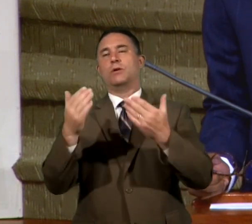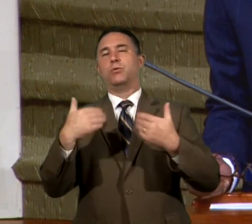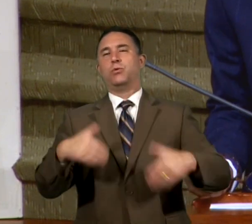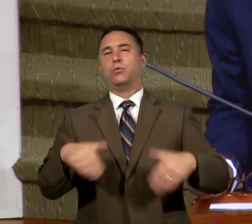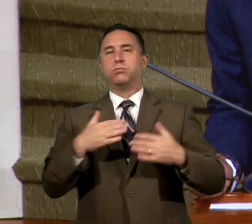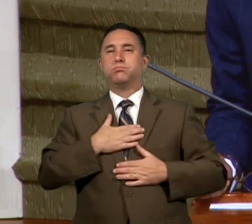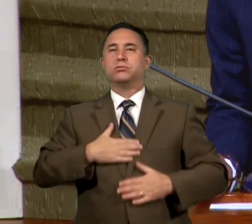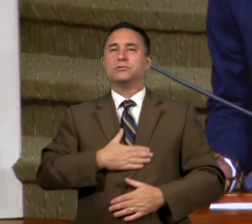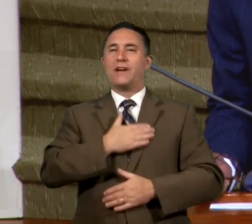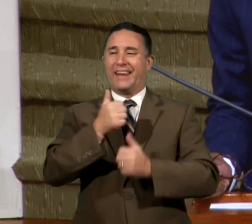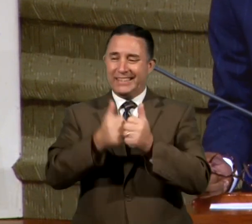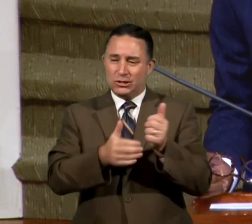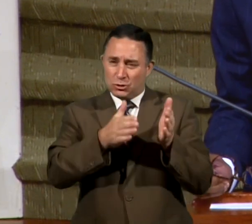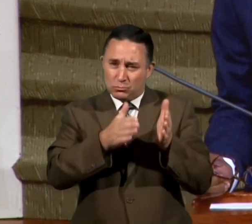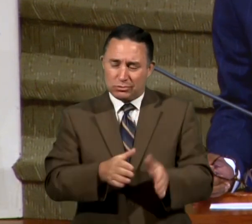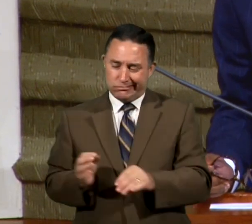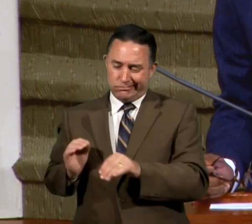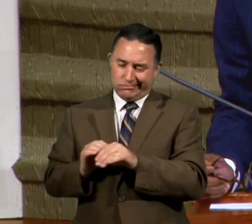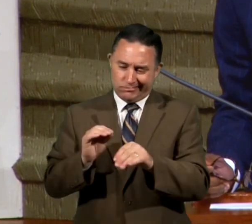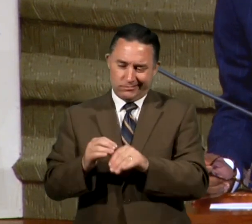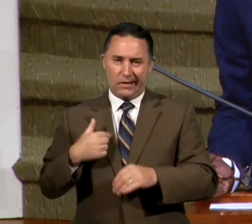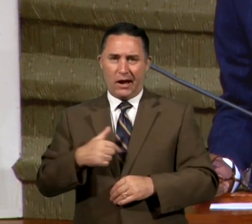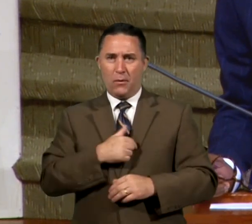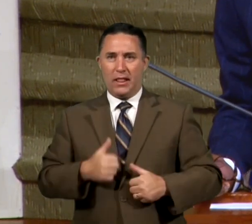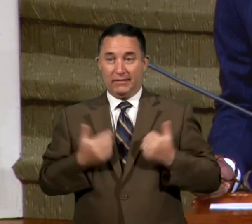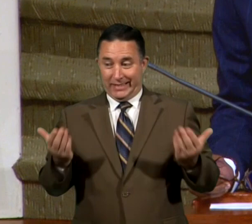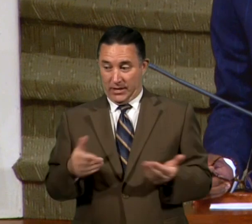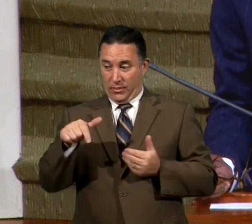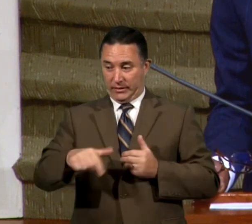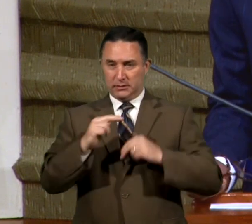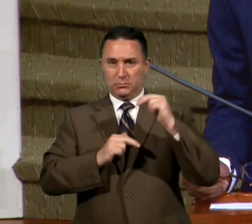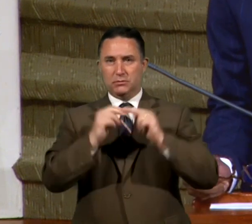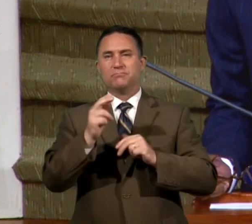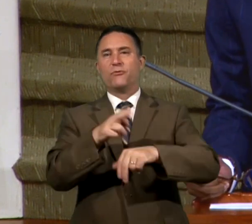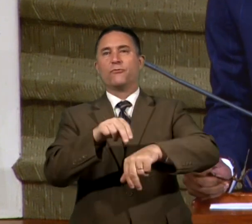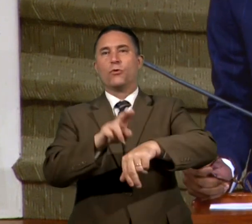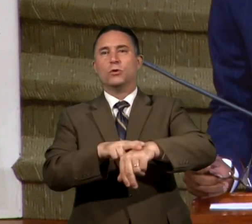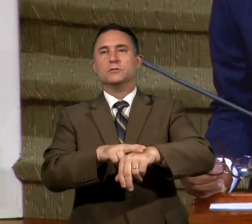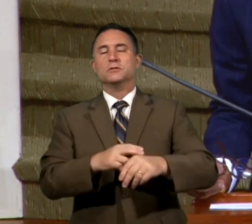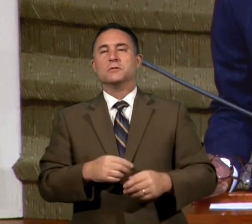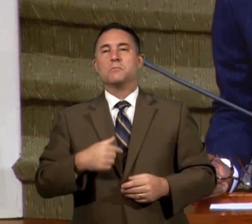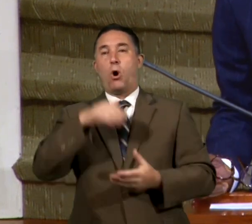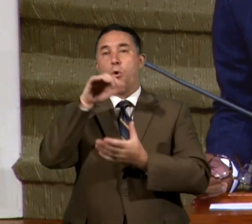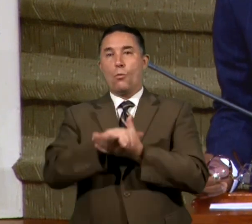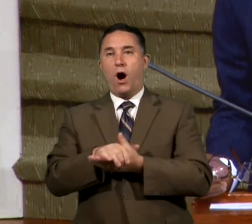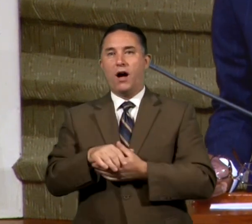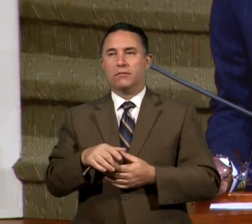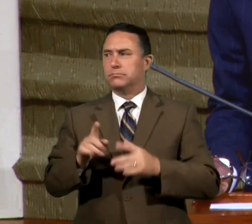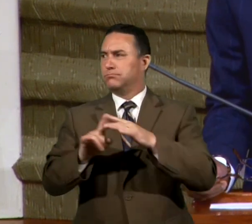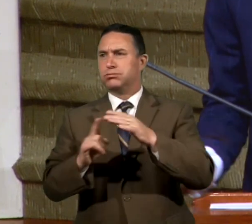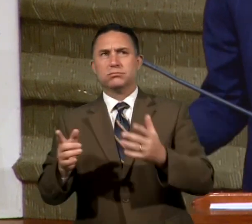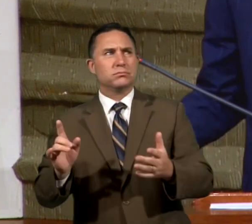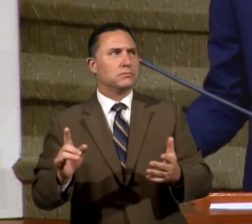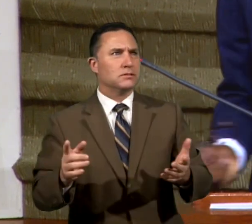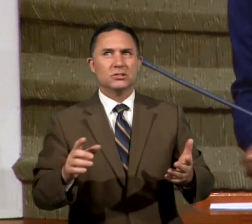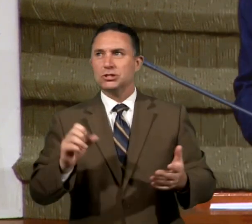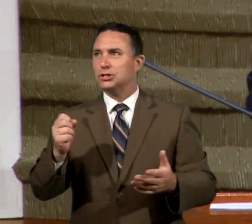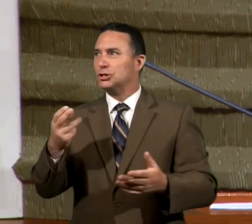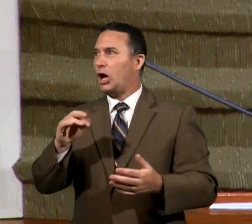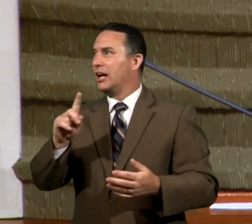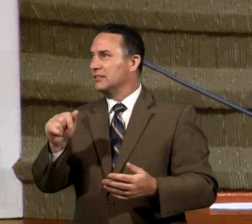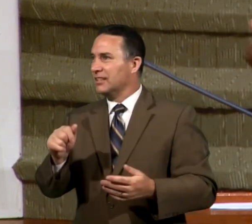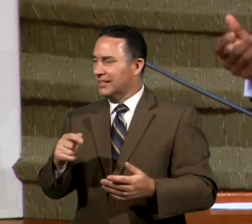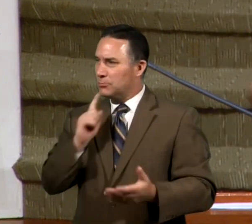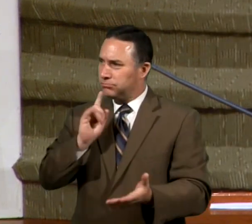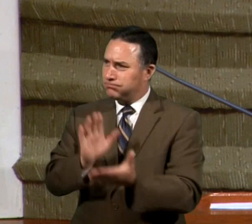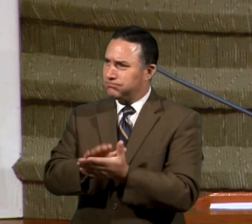and I appreciate every person that's invested in our lives here in this building. And then, of course, my wife, she disappeared out of the room. Come on, Shonda, I'm trying to give